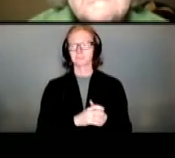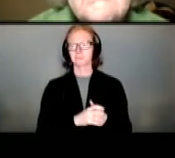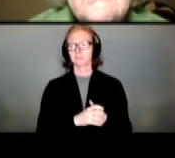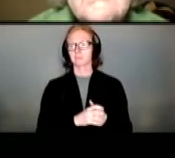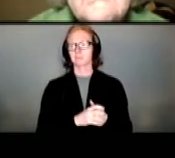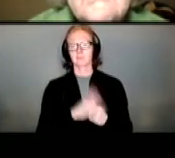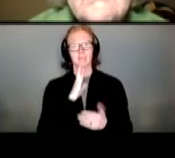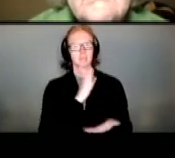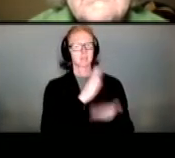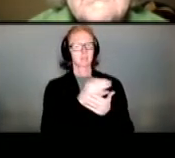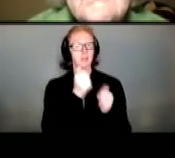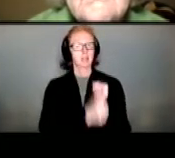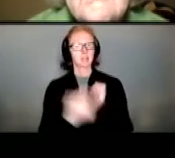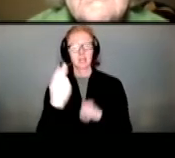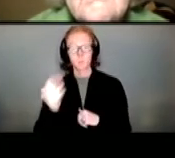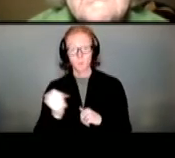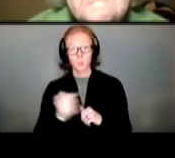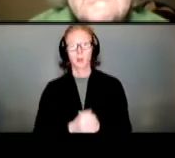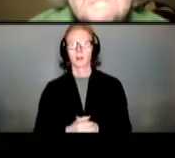by high schools.